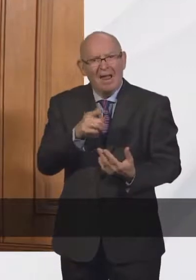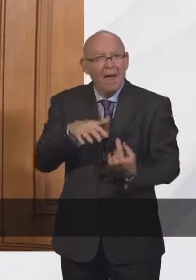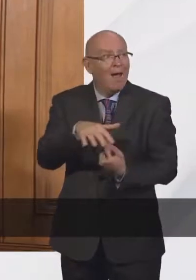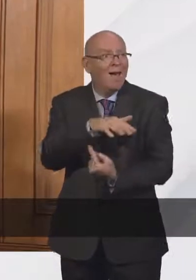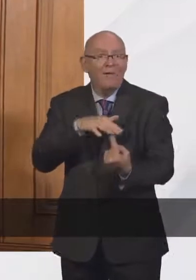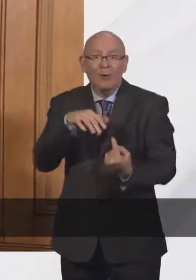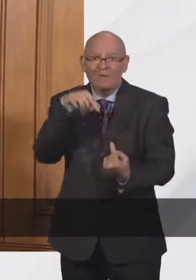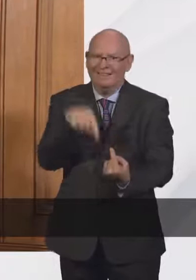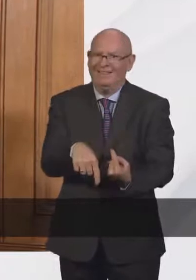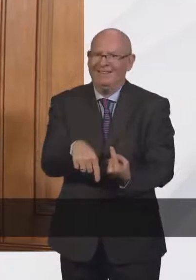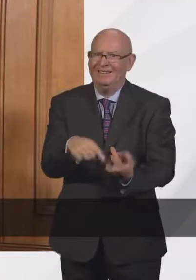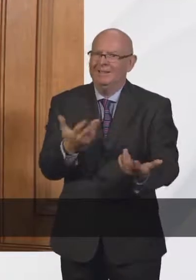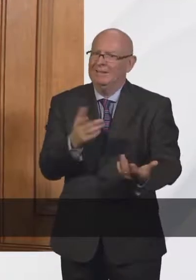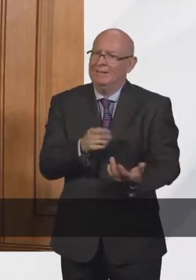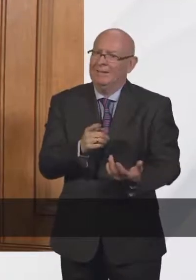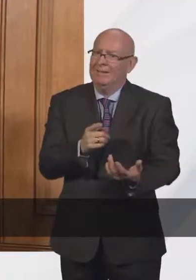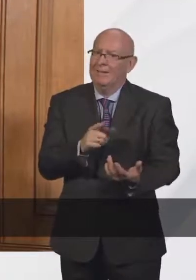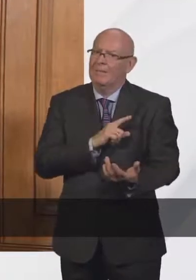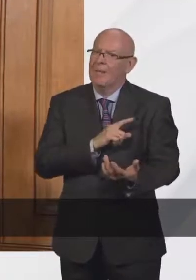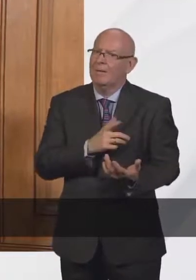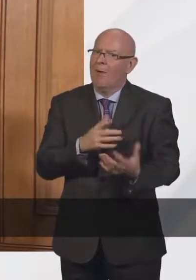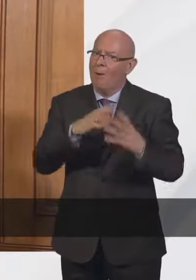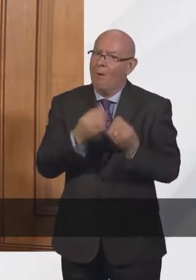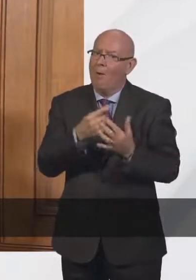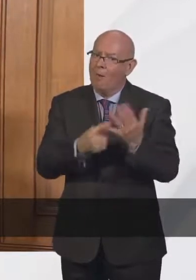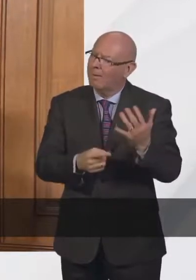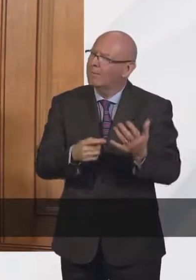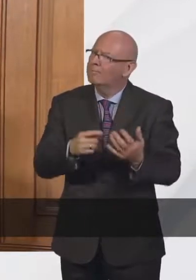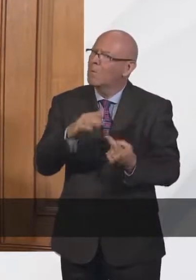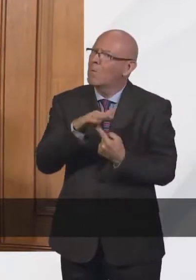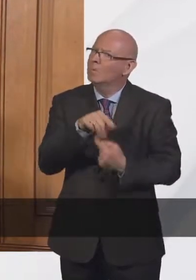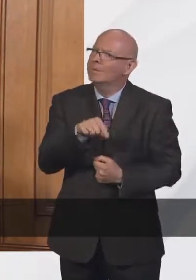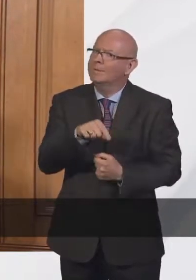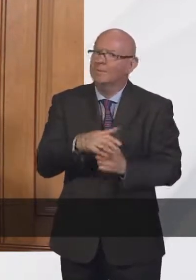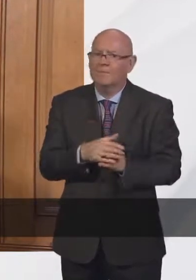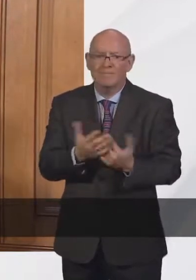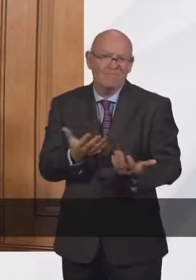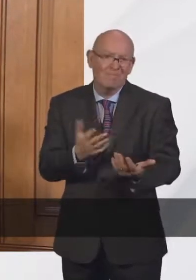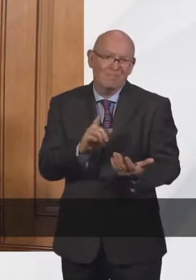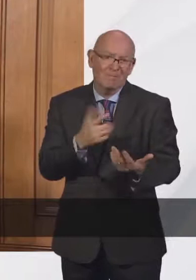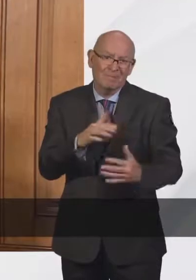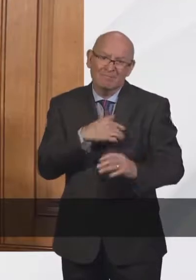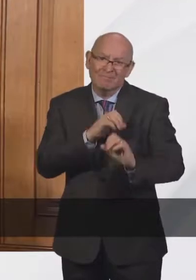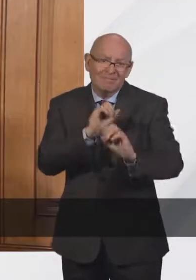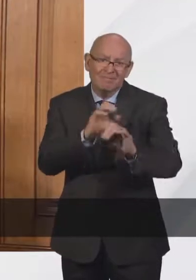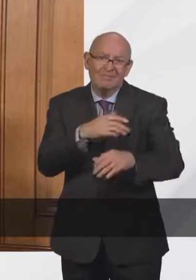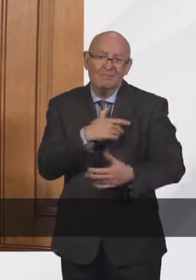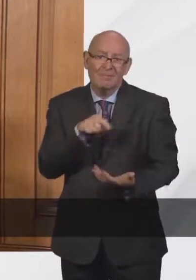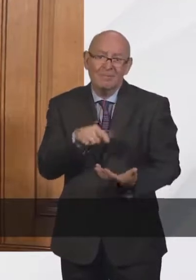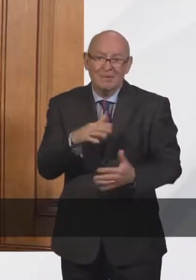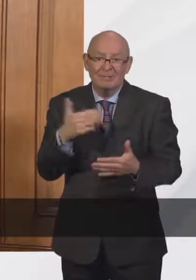that 1 metre can be, with mitigations in place, can be equivalent risk to 2 metres. And that's the basis